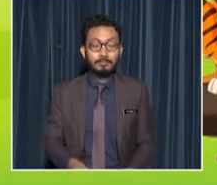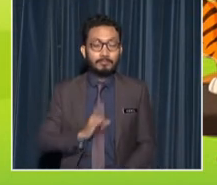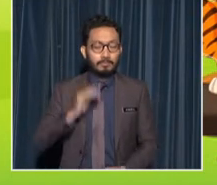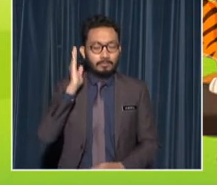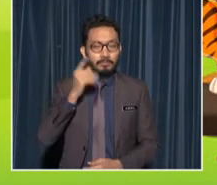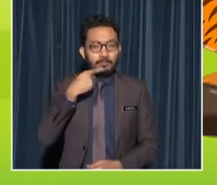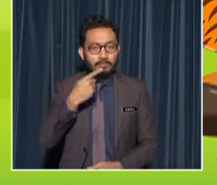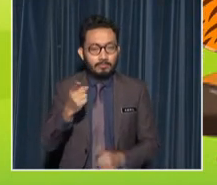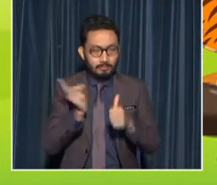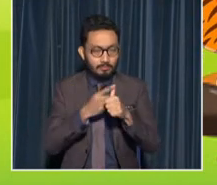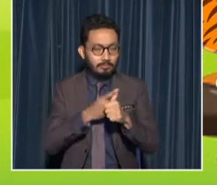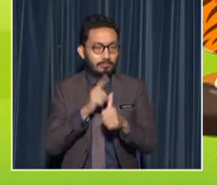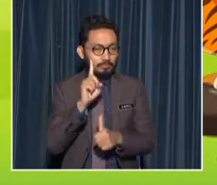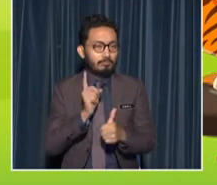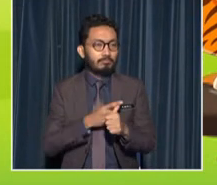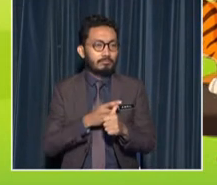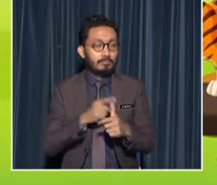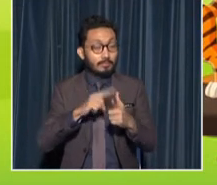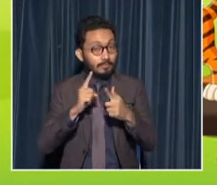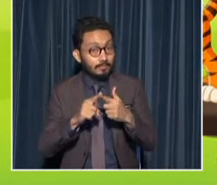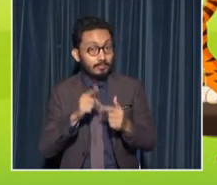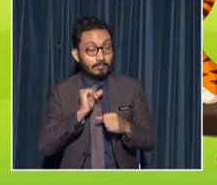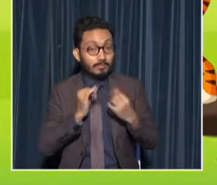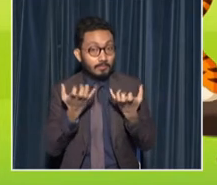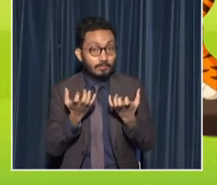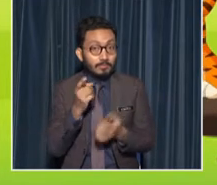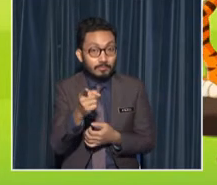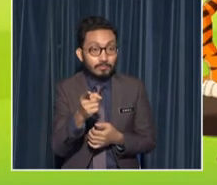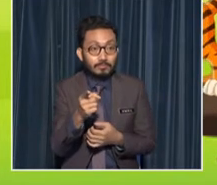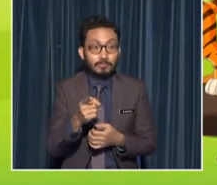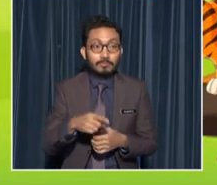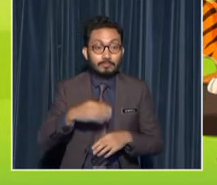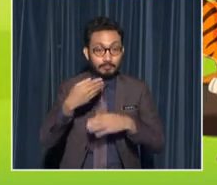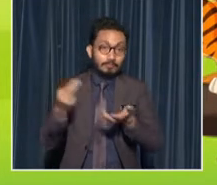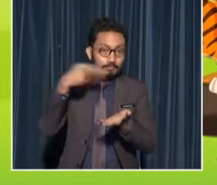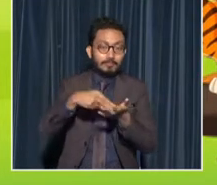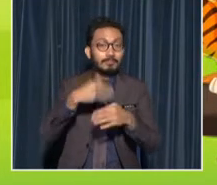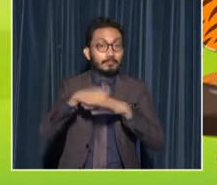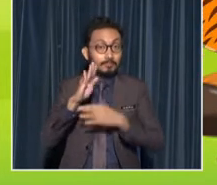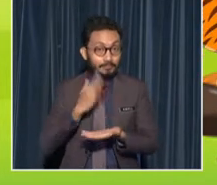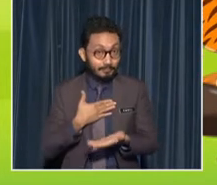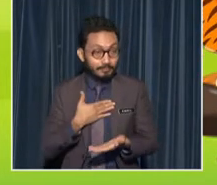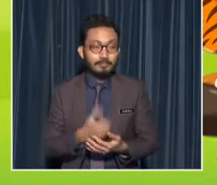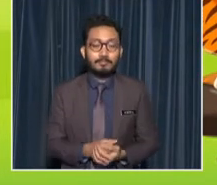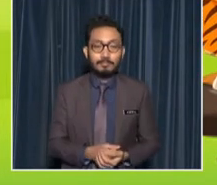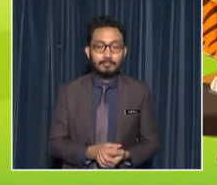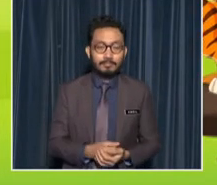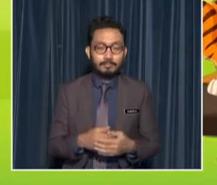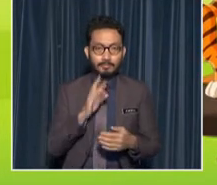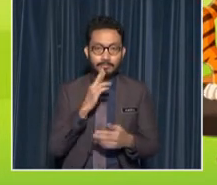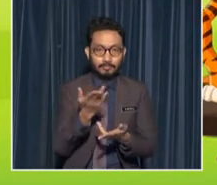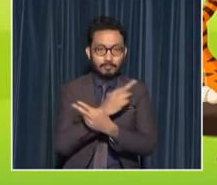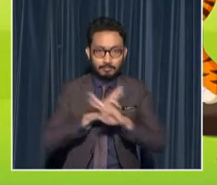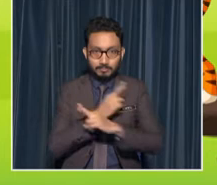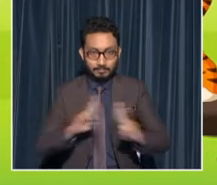I will say it first, and then I want you to repeat after me. Are you